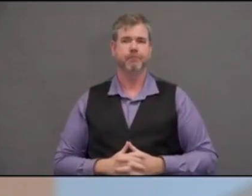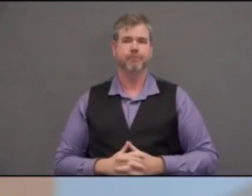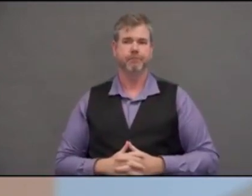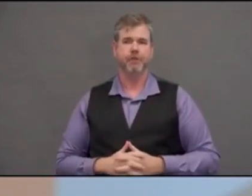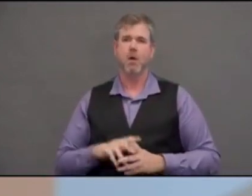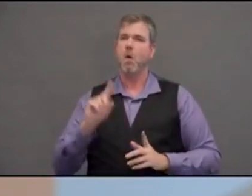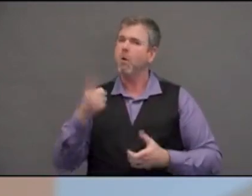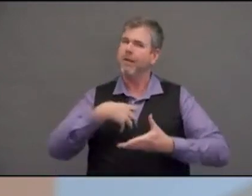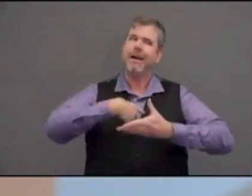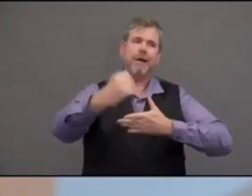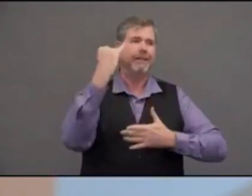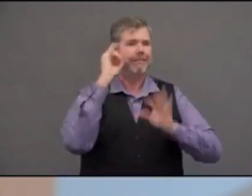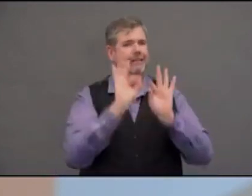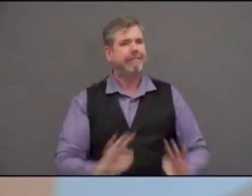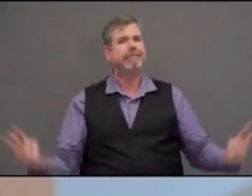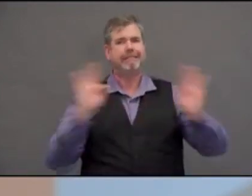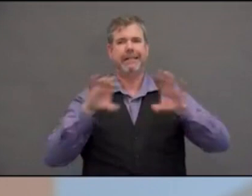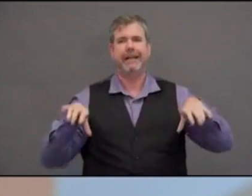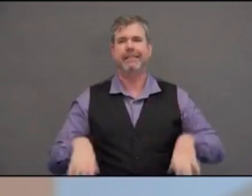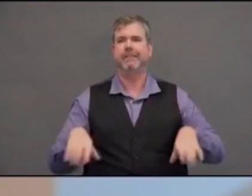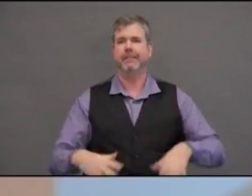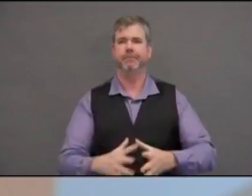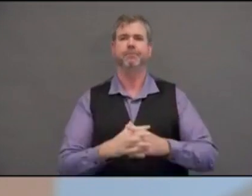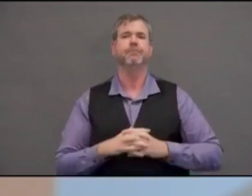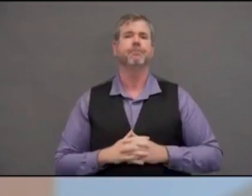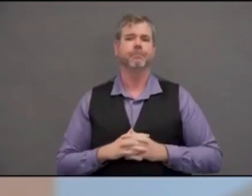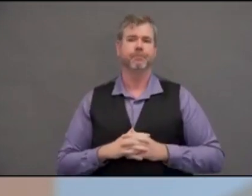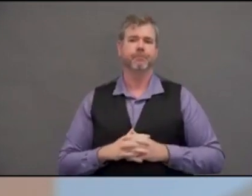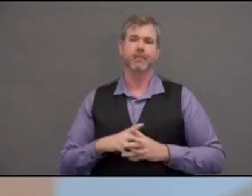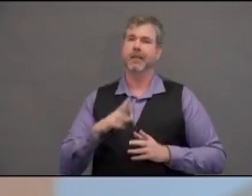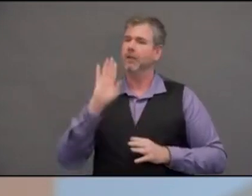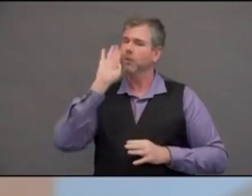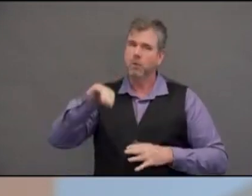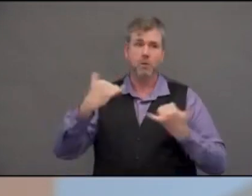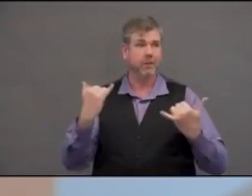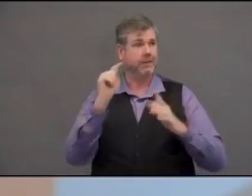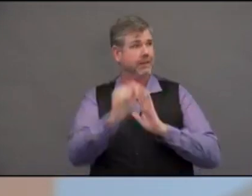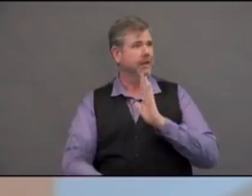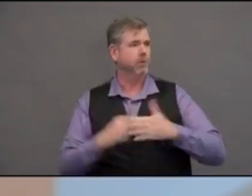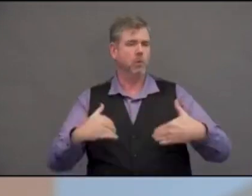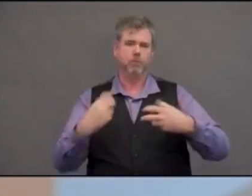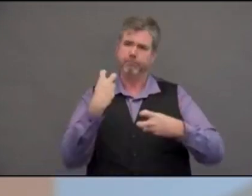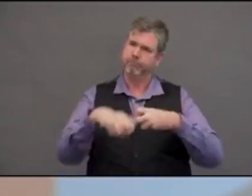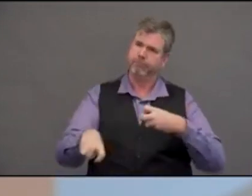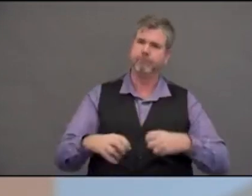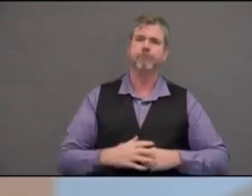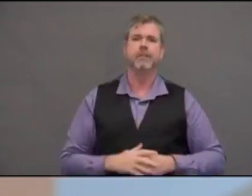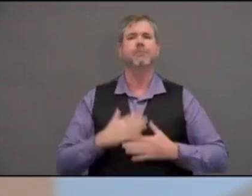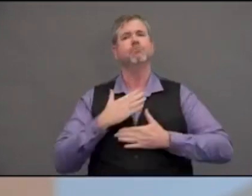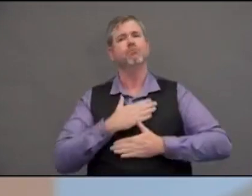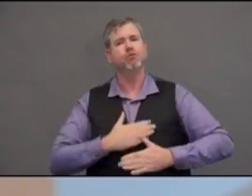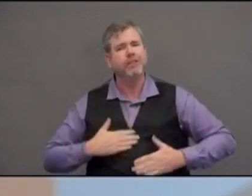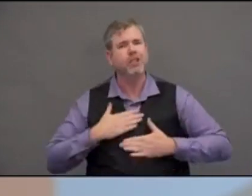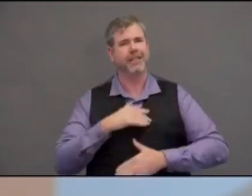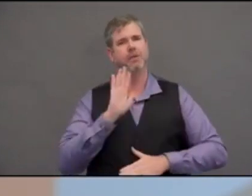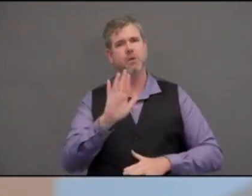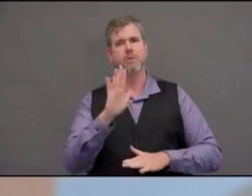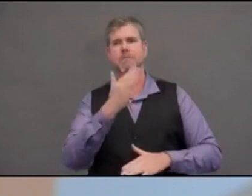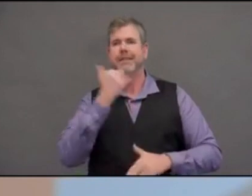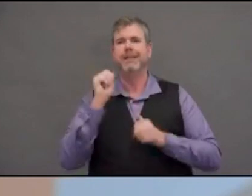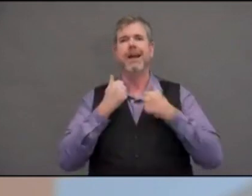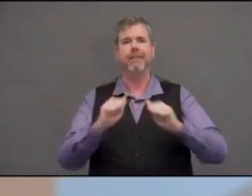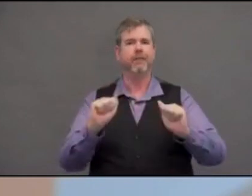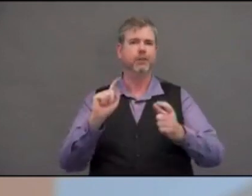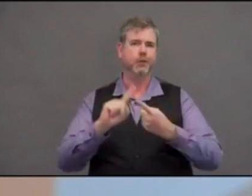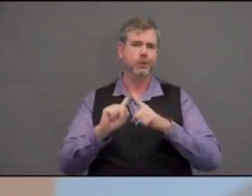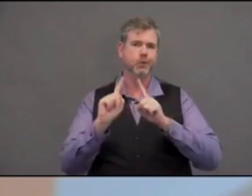this is a difficult time, and we appreciate everyone's best efforts to comply with the order every